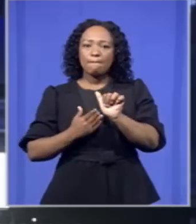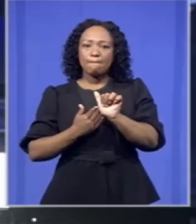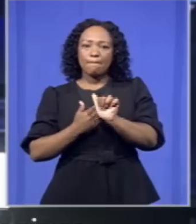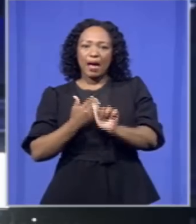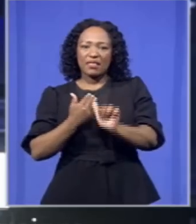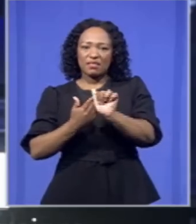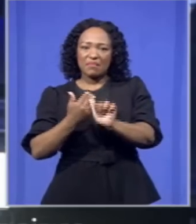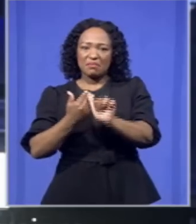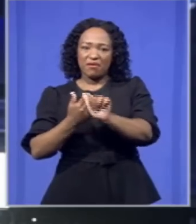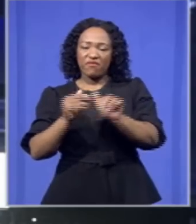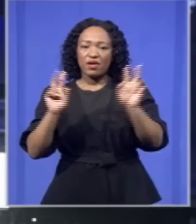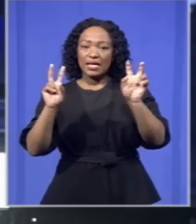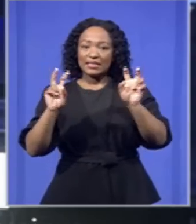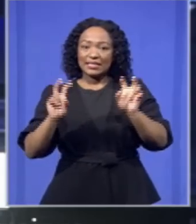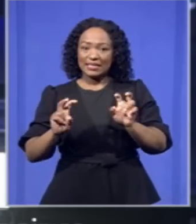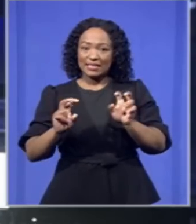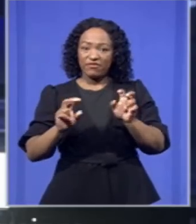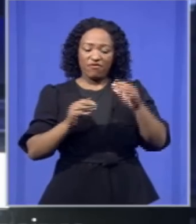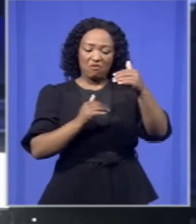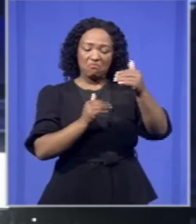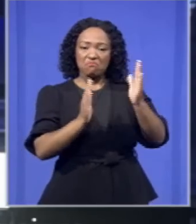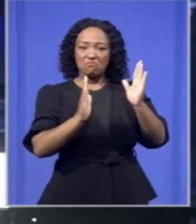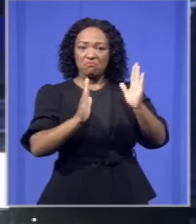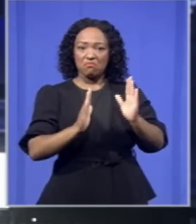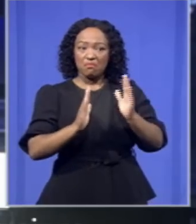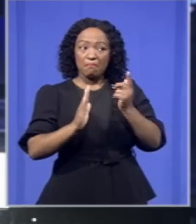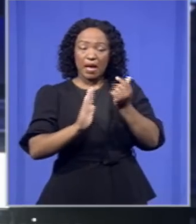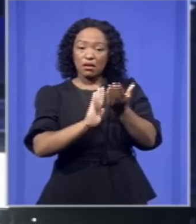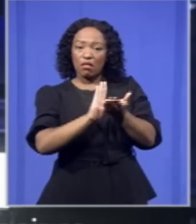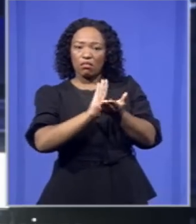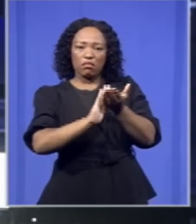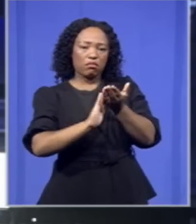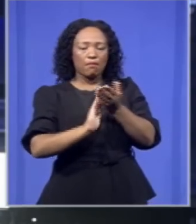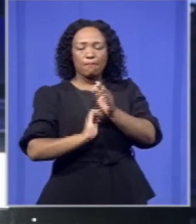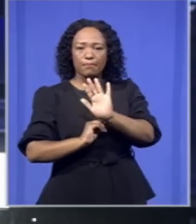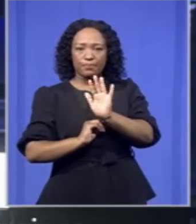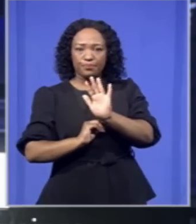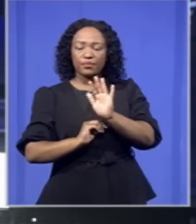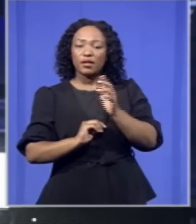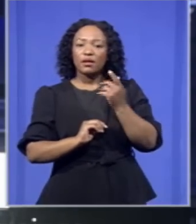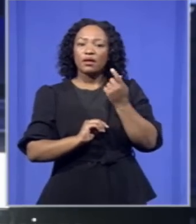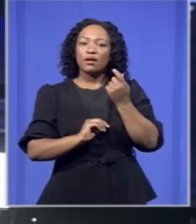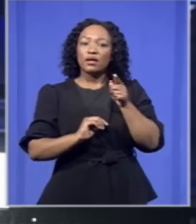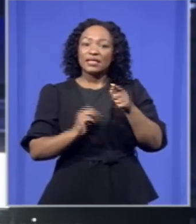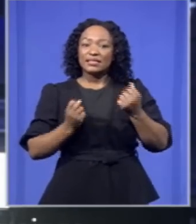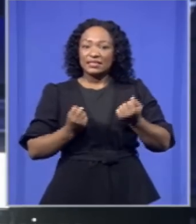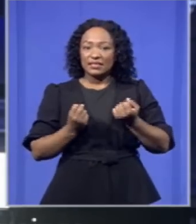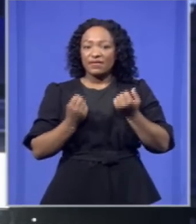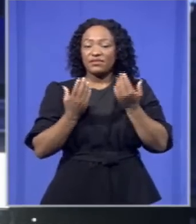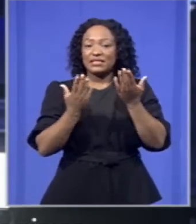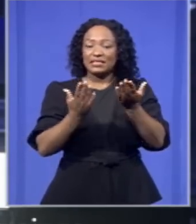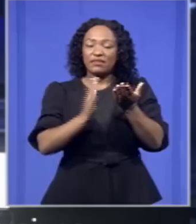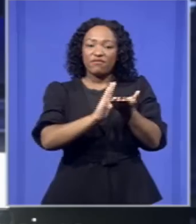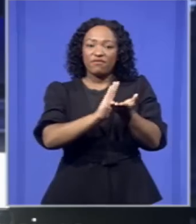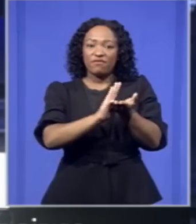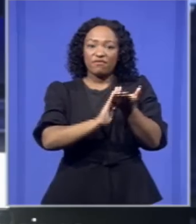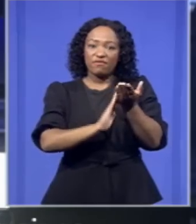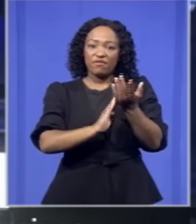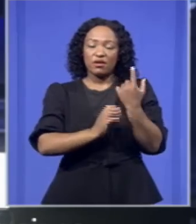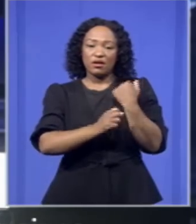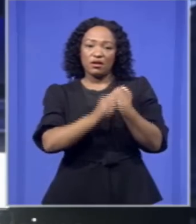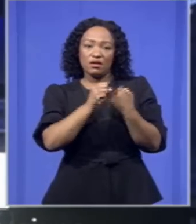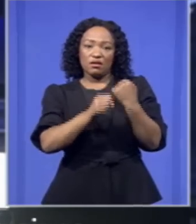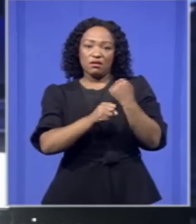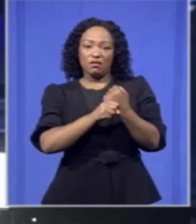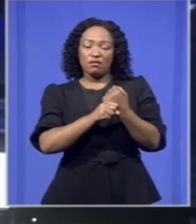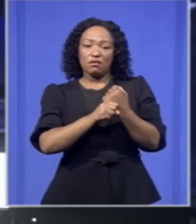badirisi ba ba dirisang motlakase wa prepaid ga ena go kediwa. Koketso eo ya dituelo e itsisitswe ngwaga o fetileng ka kgwedi ya